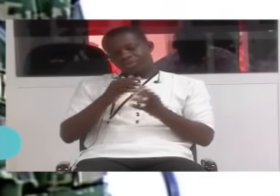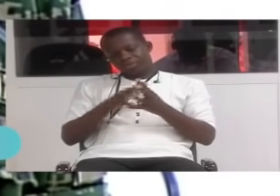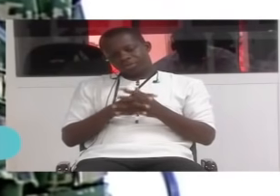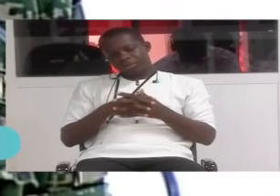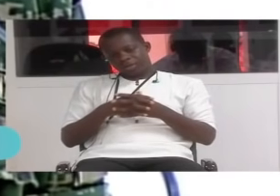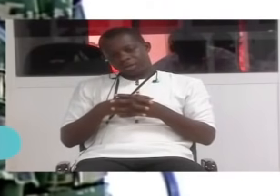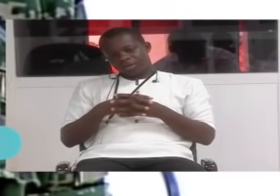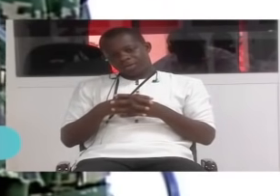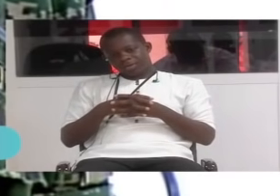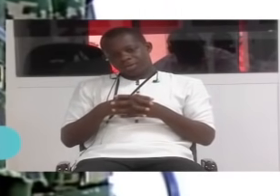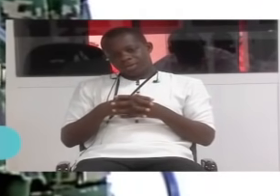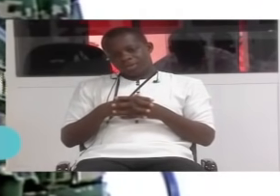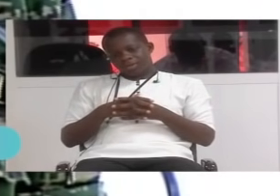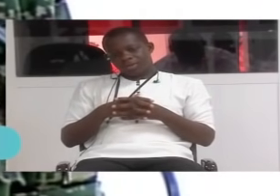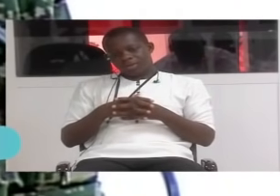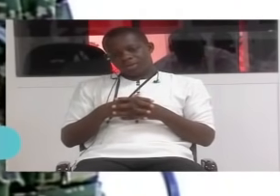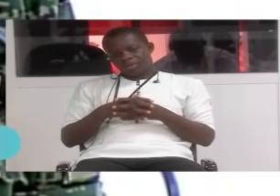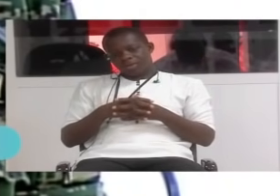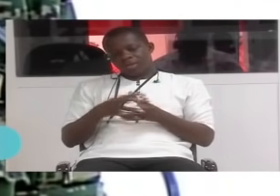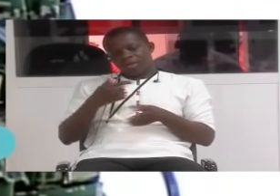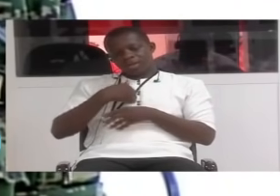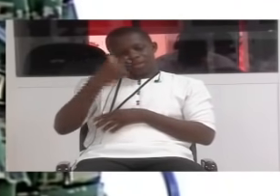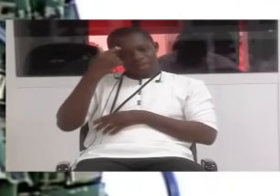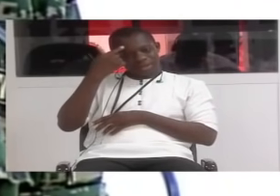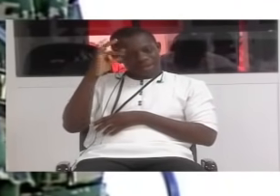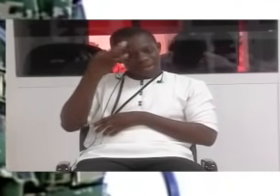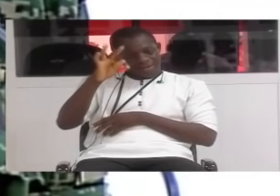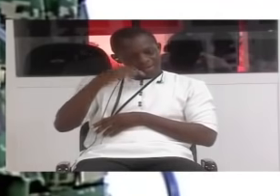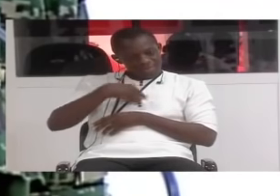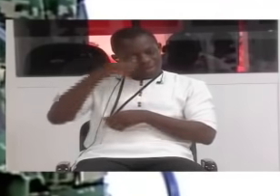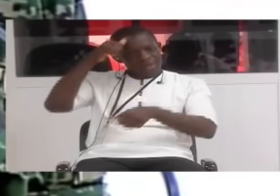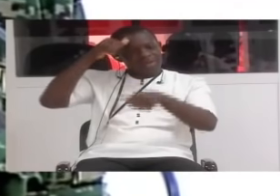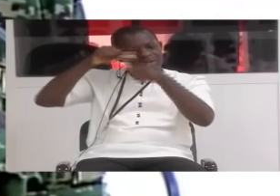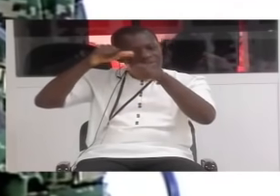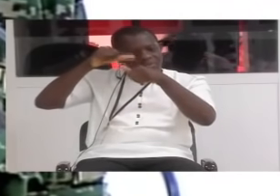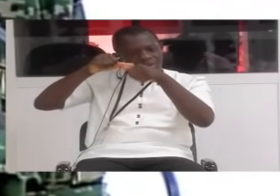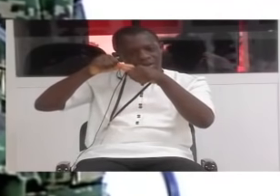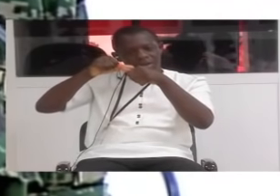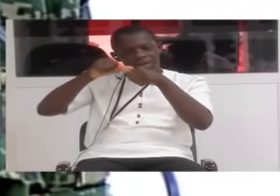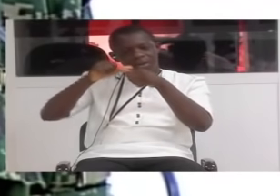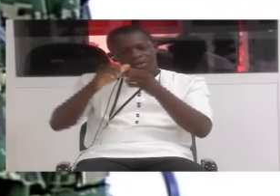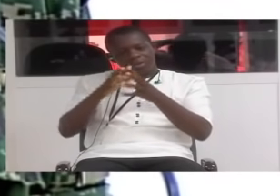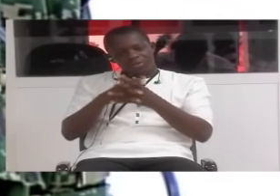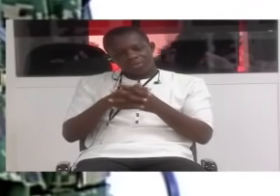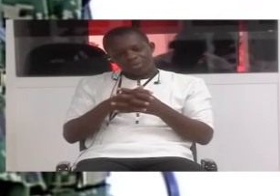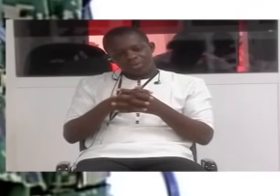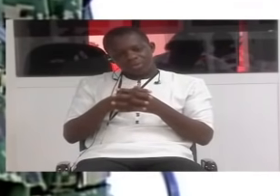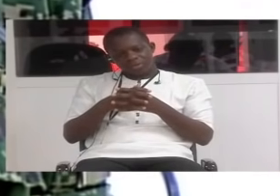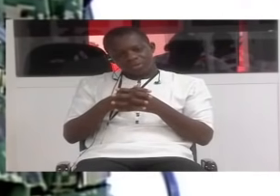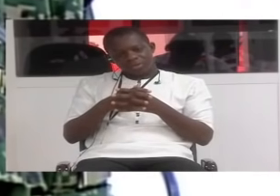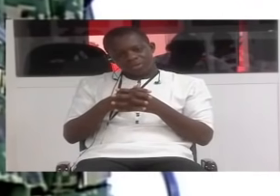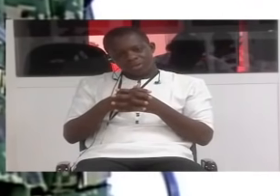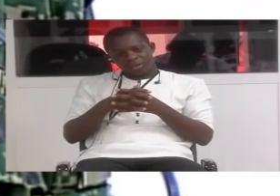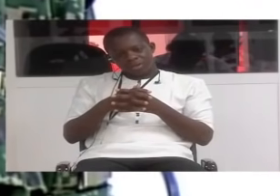We changed guard. Ngamira ning hakilo sa remember no mba fenke.